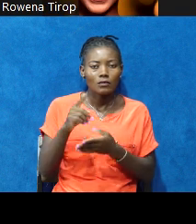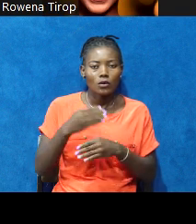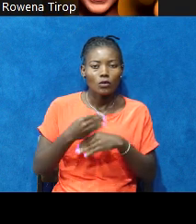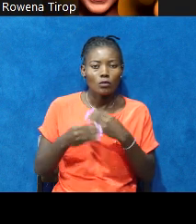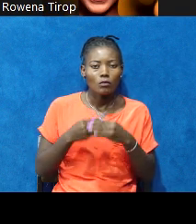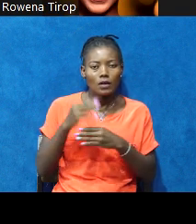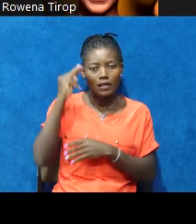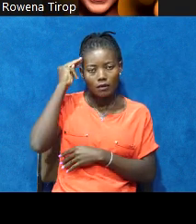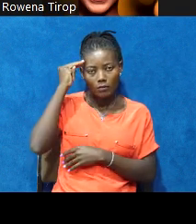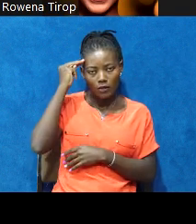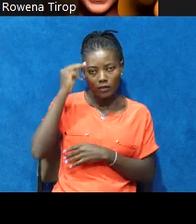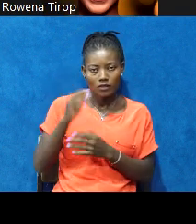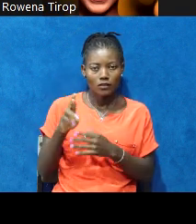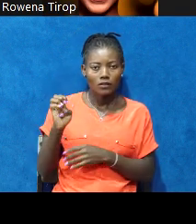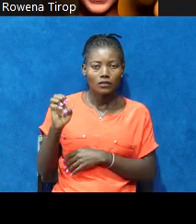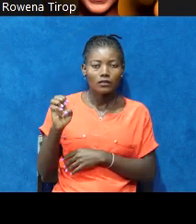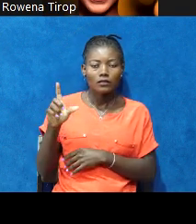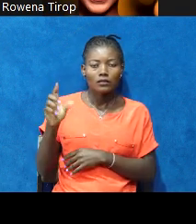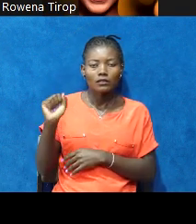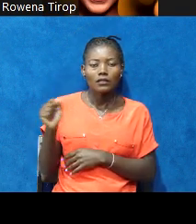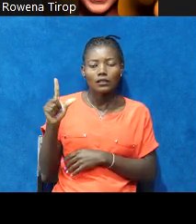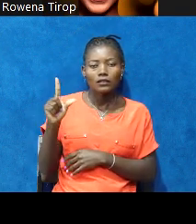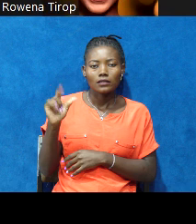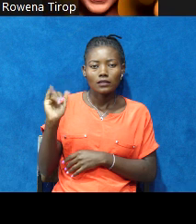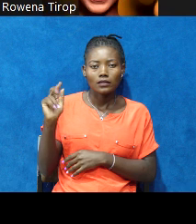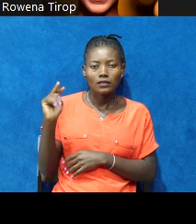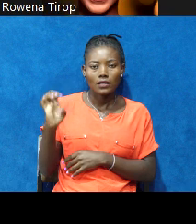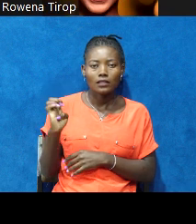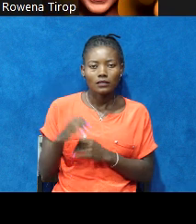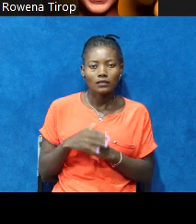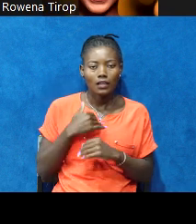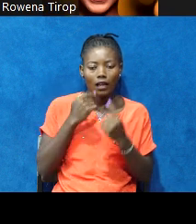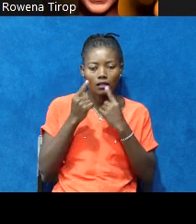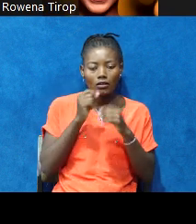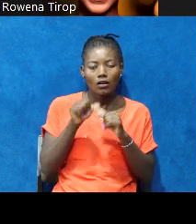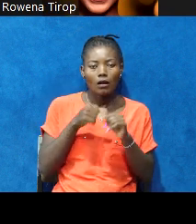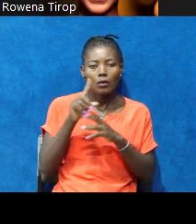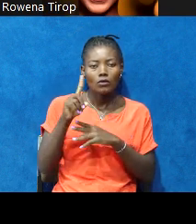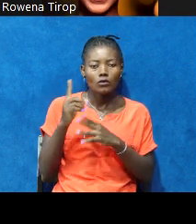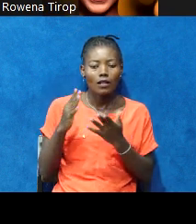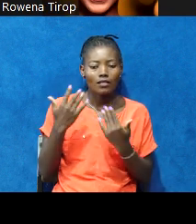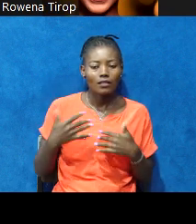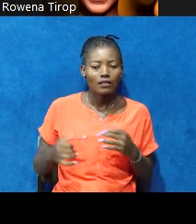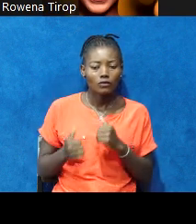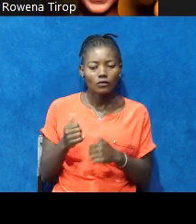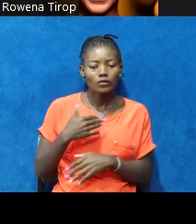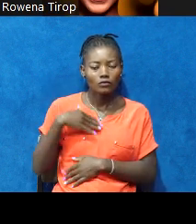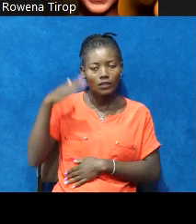mental resilience towards anything that comes about. I'll talk about one main thing that I